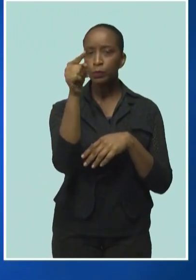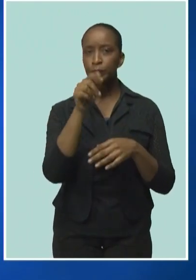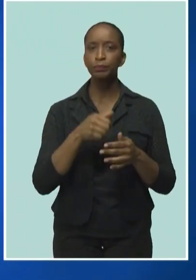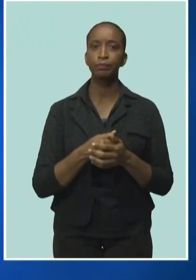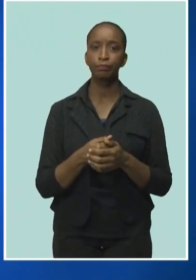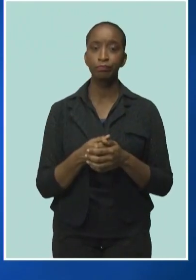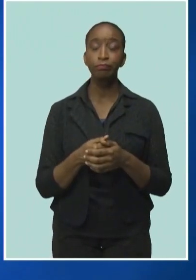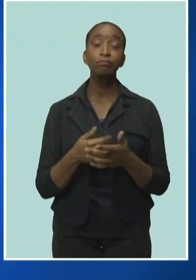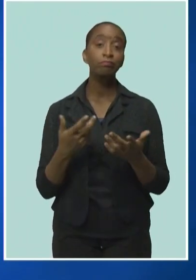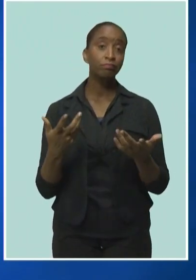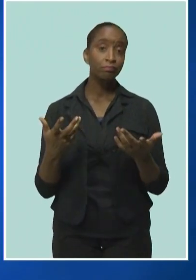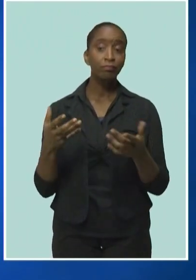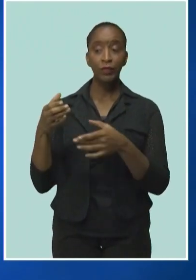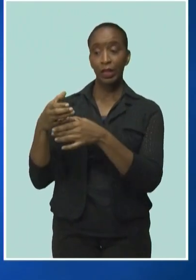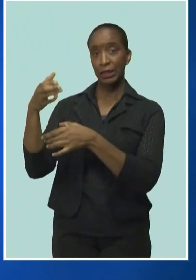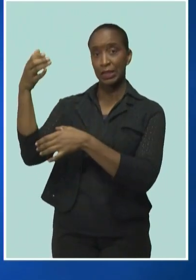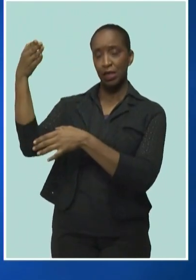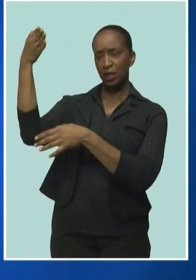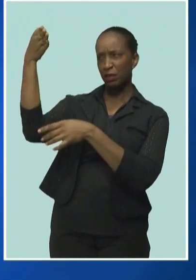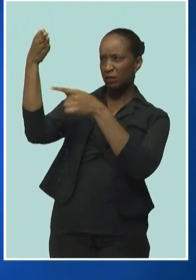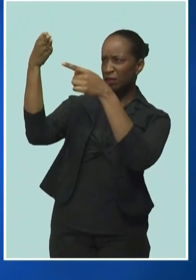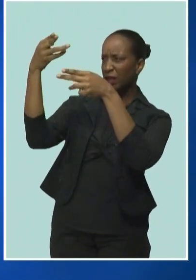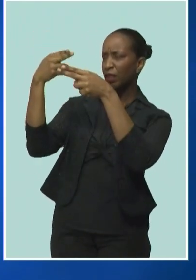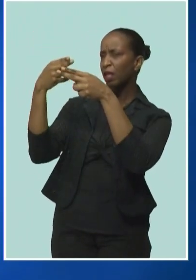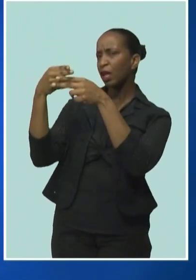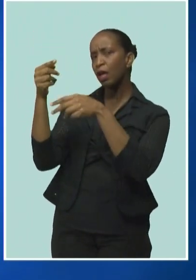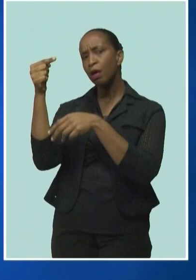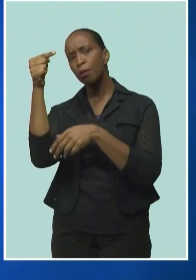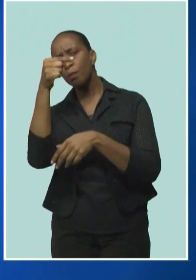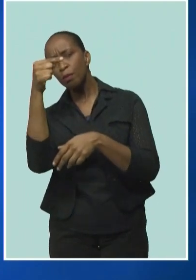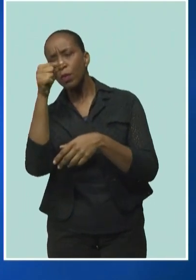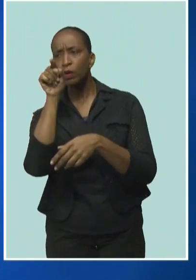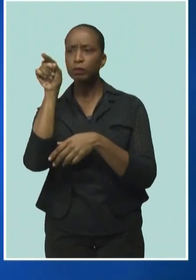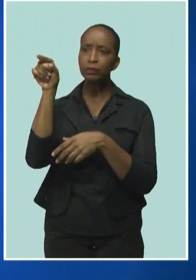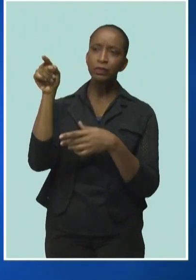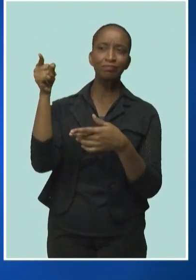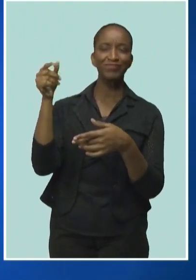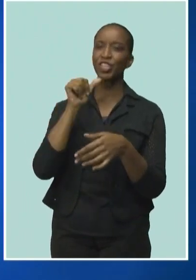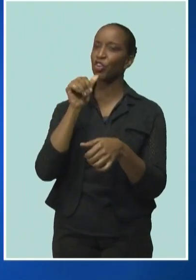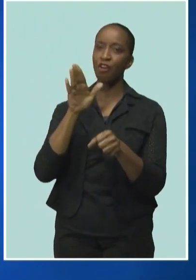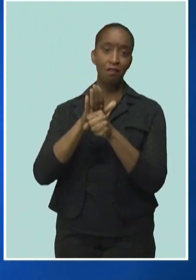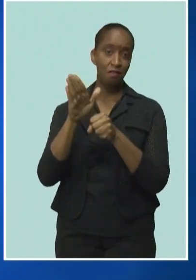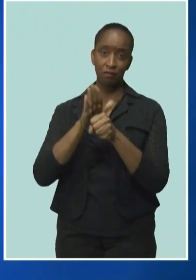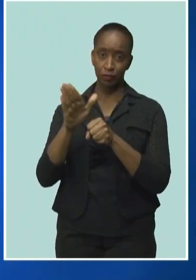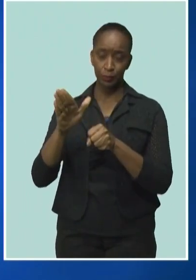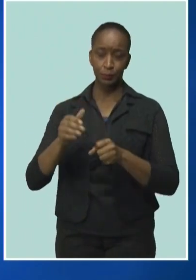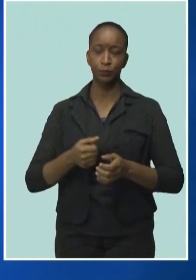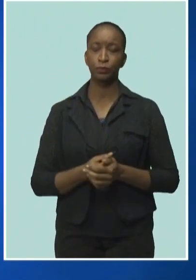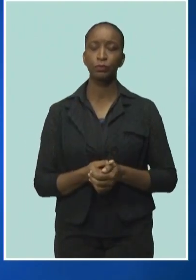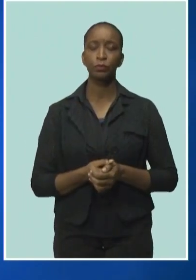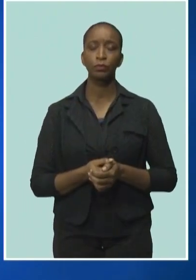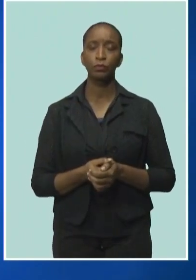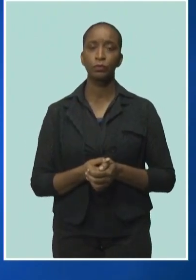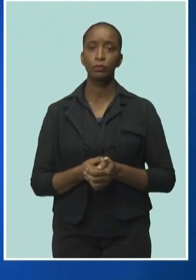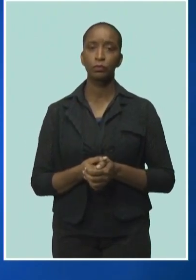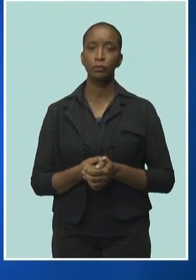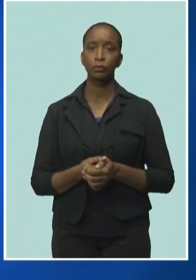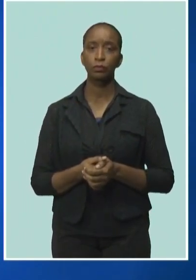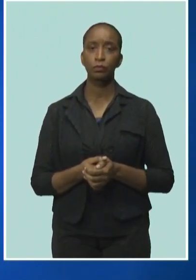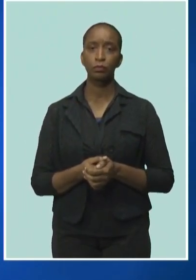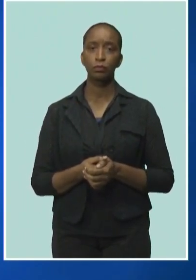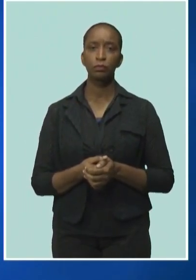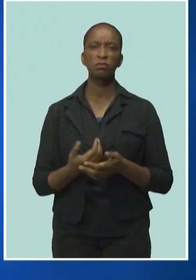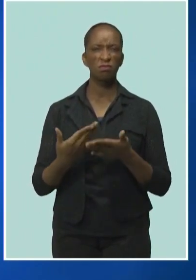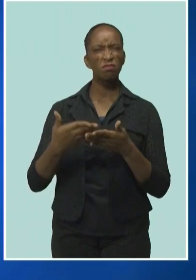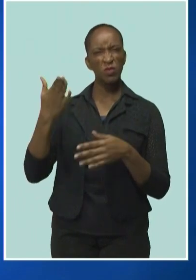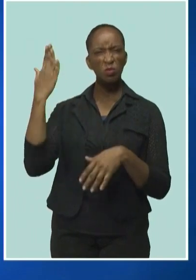signage we see on our roads is inadequate. I spoke to this matter of signage in a